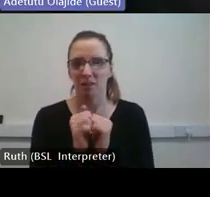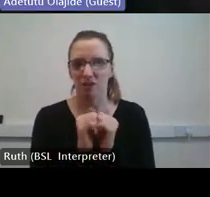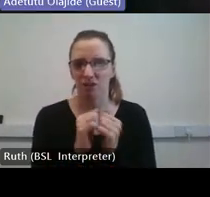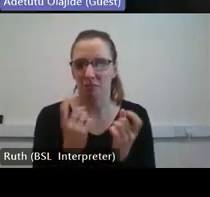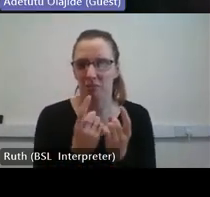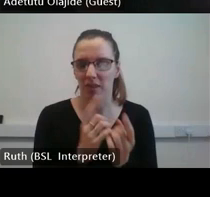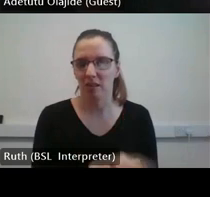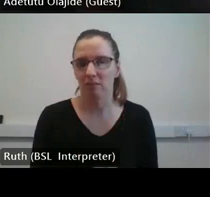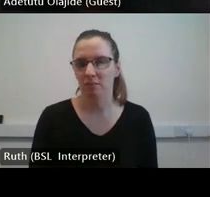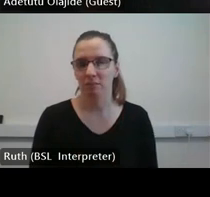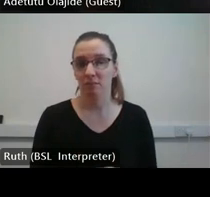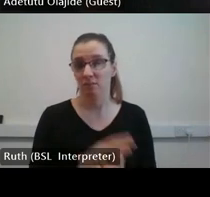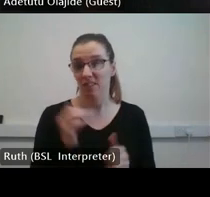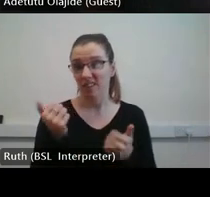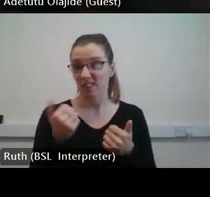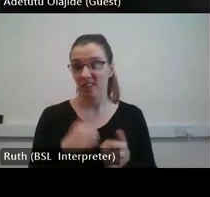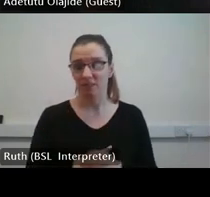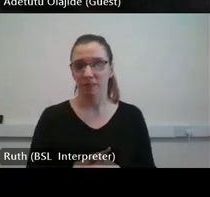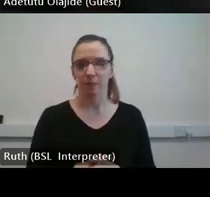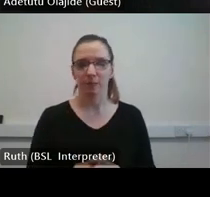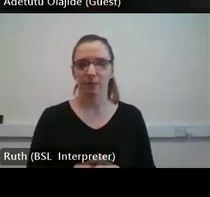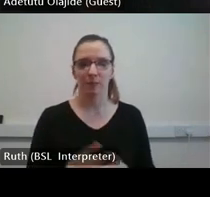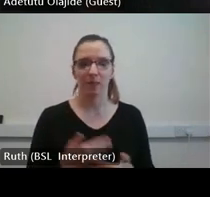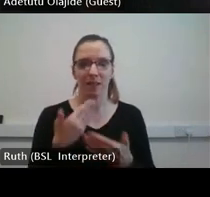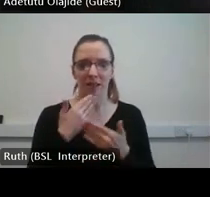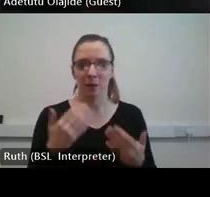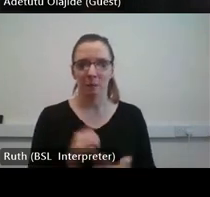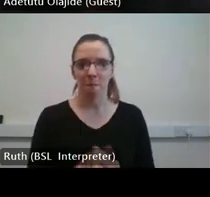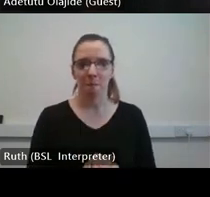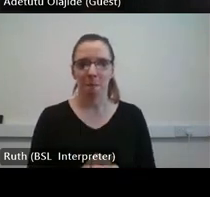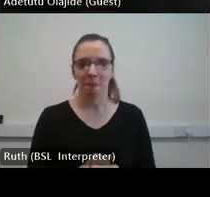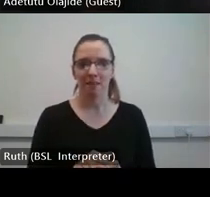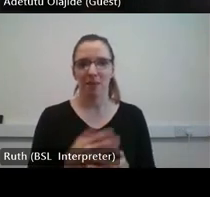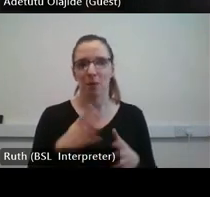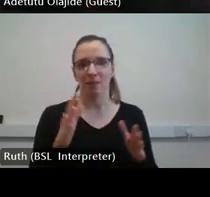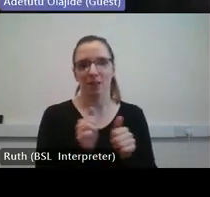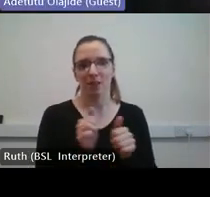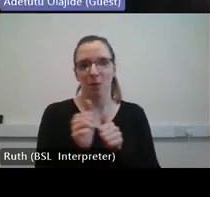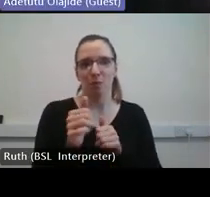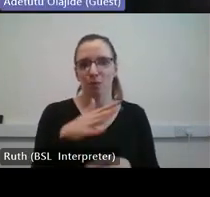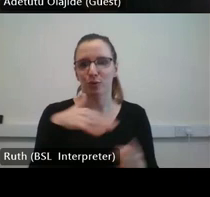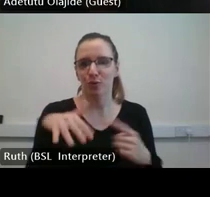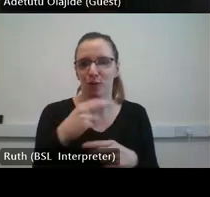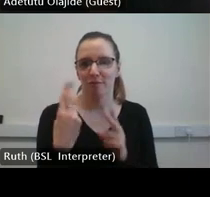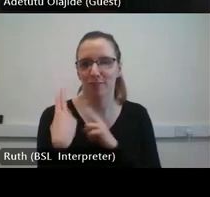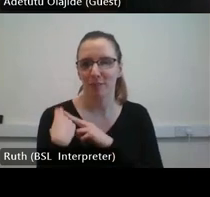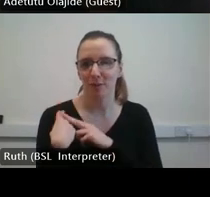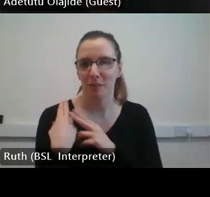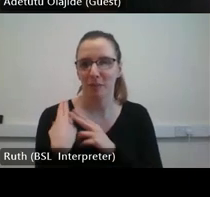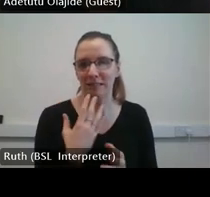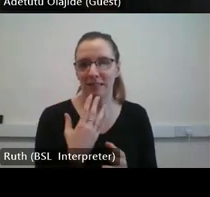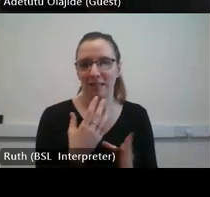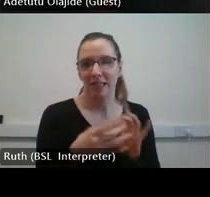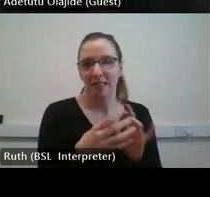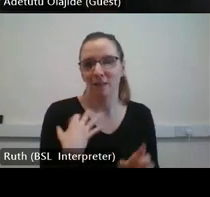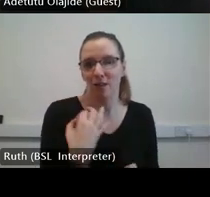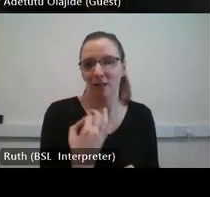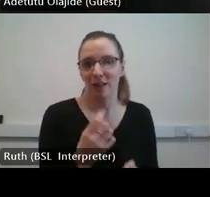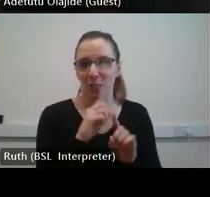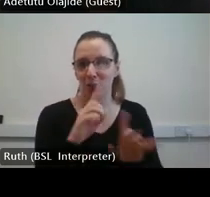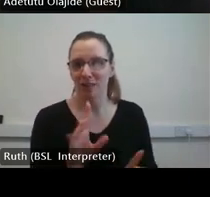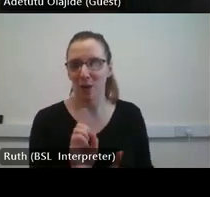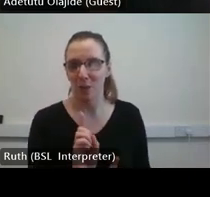It's okay. Okay, thank you. Yes, that whole idea of corporate social responsibility and volunteering and what that looks like, and